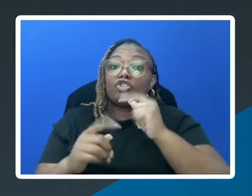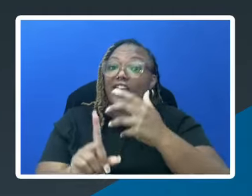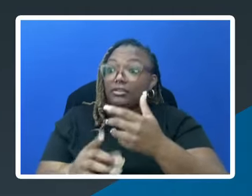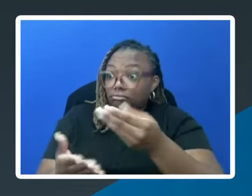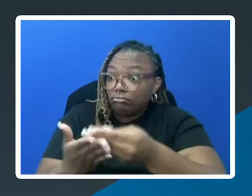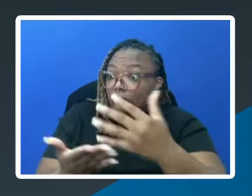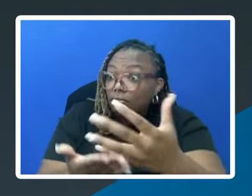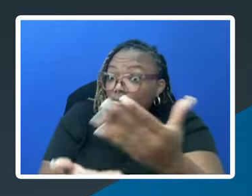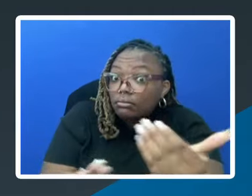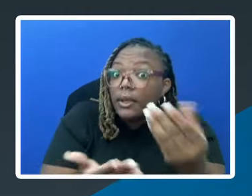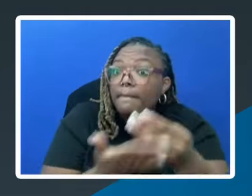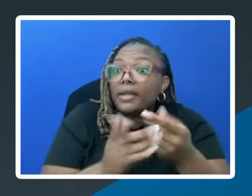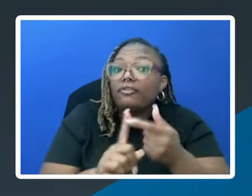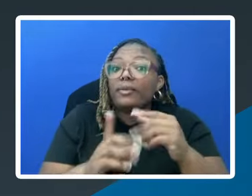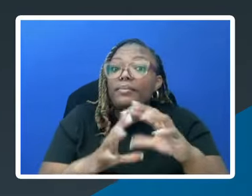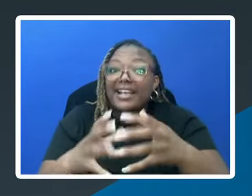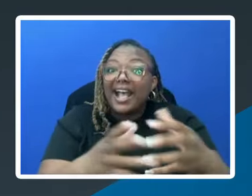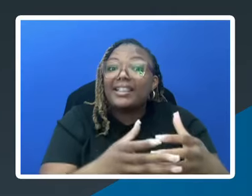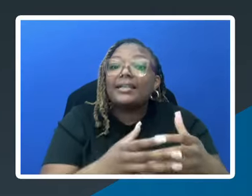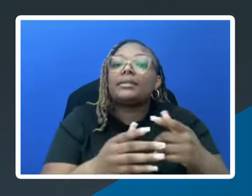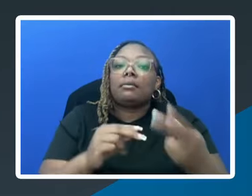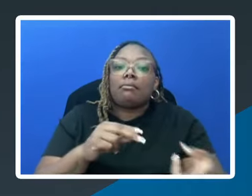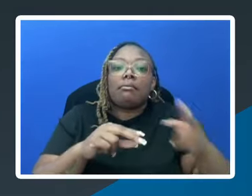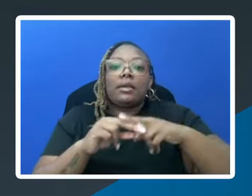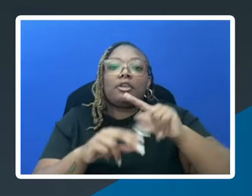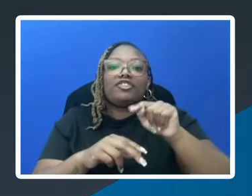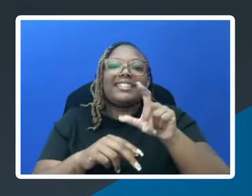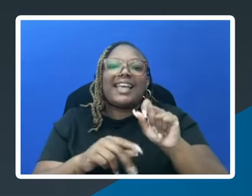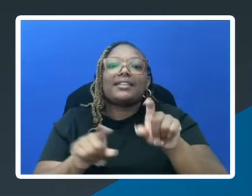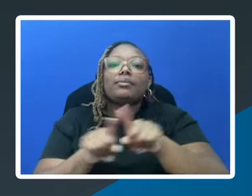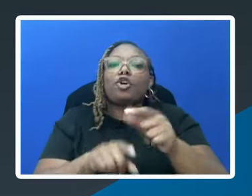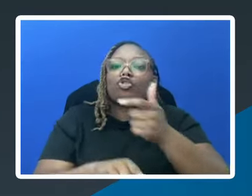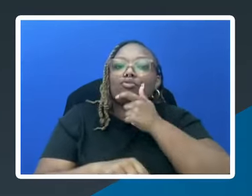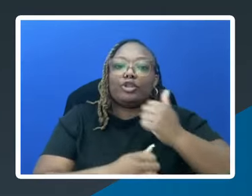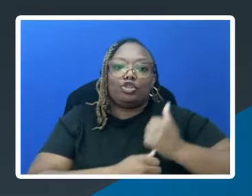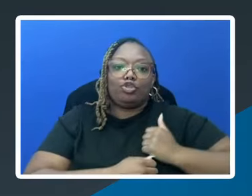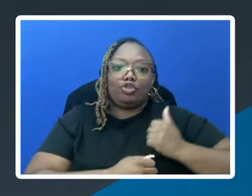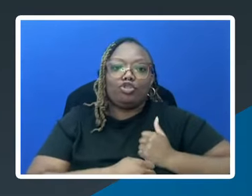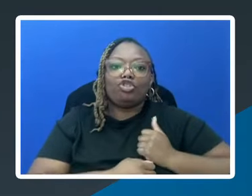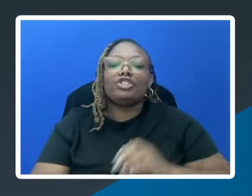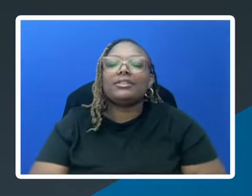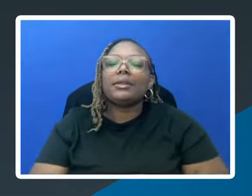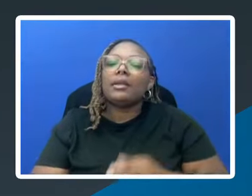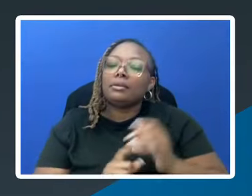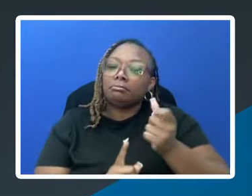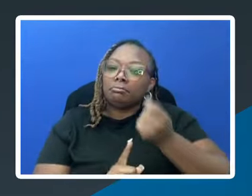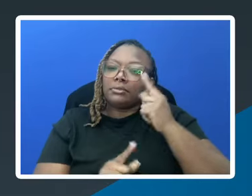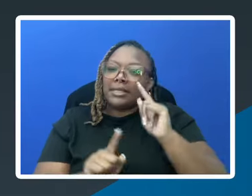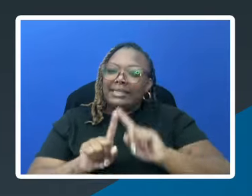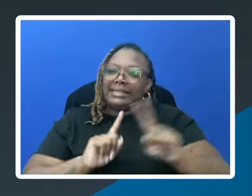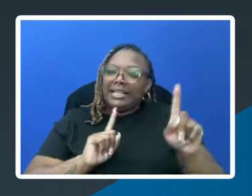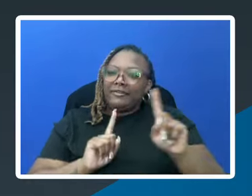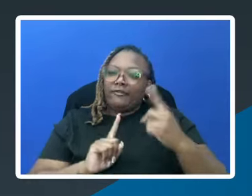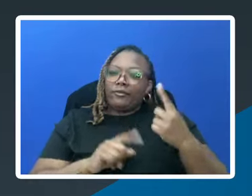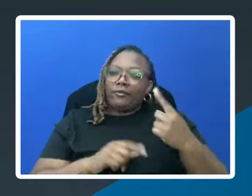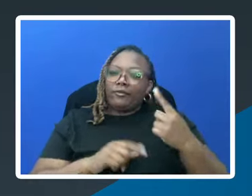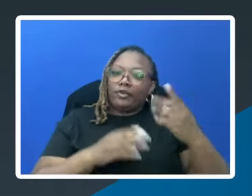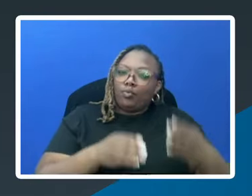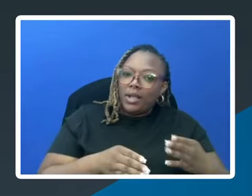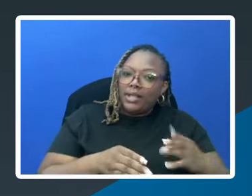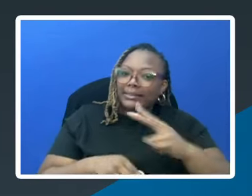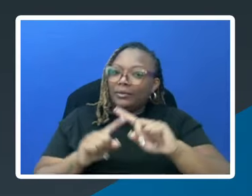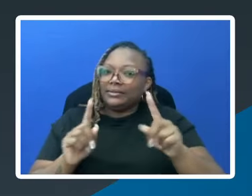more taxes and putting British soldiers there. So you get the idea. You see how this skill of being able to summarize information